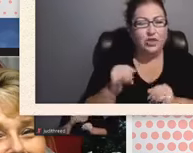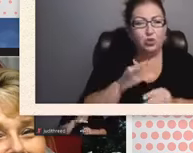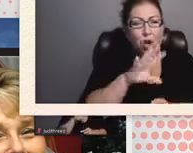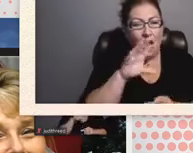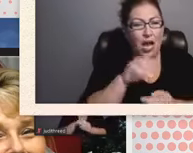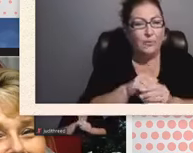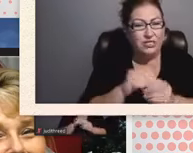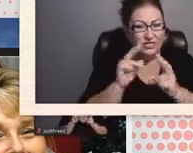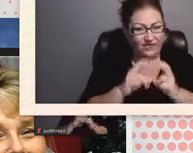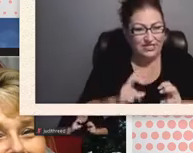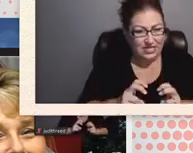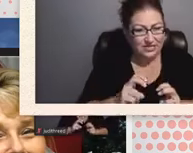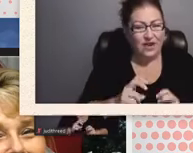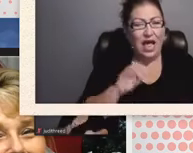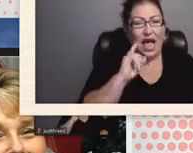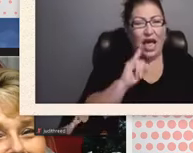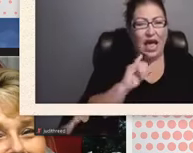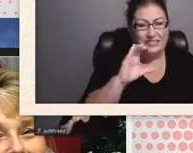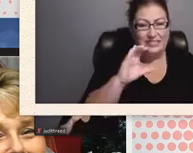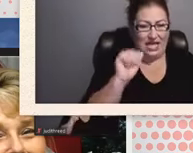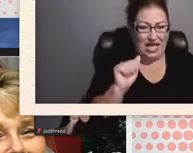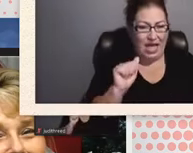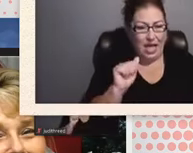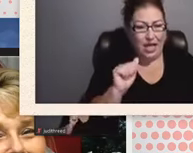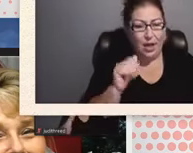Assessment, or ICA, because it is so